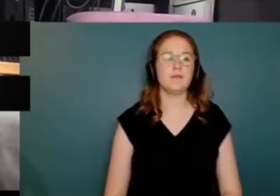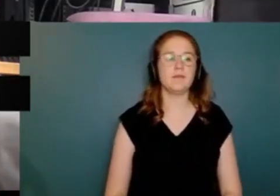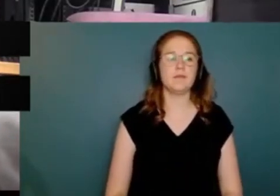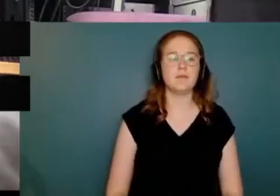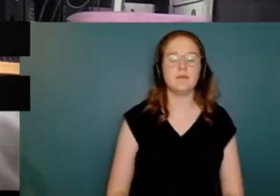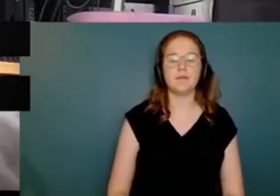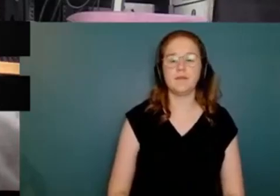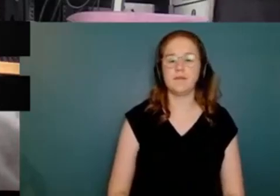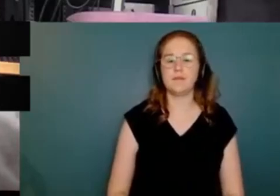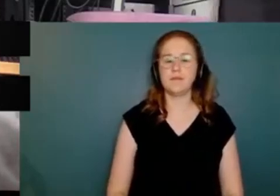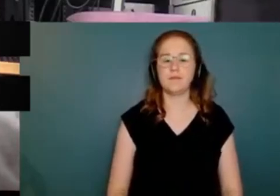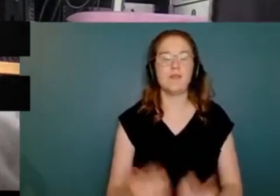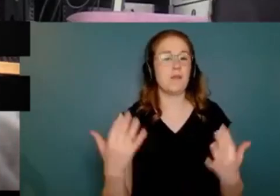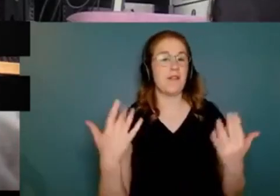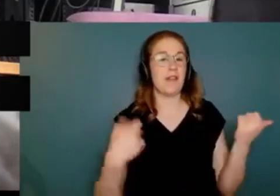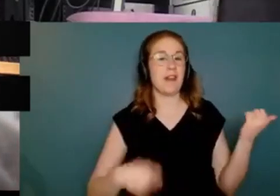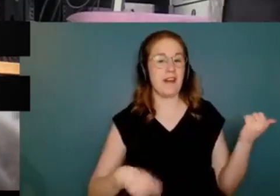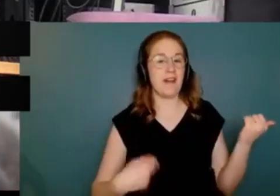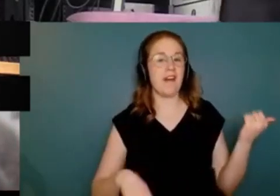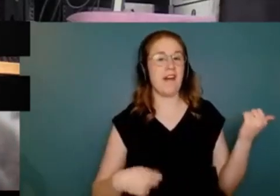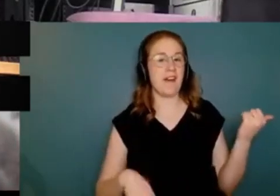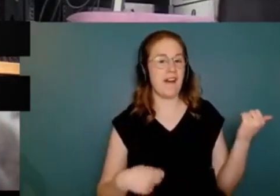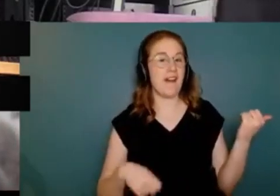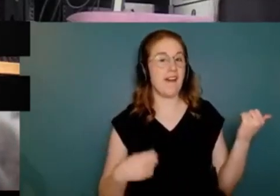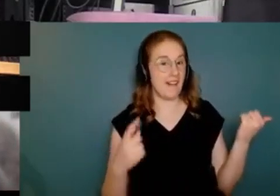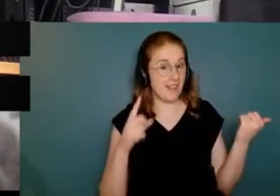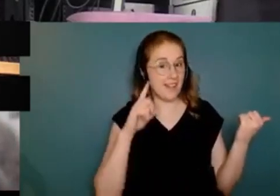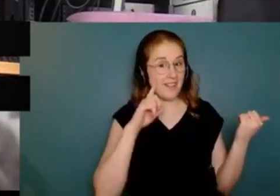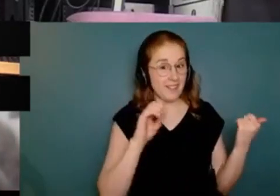Waiting on some guitar. I think we're getting it.